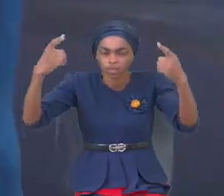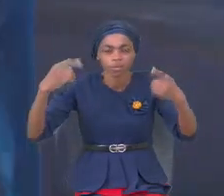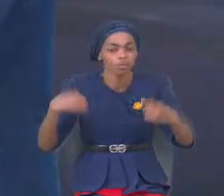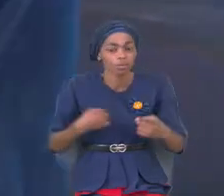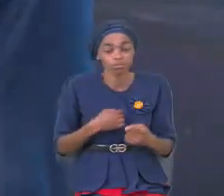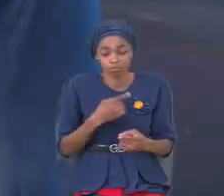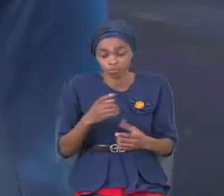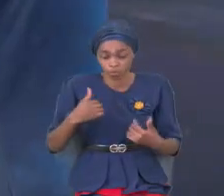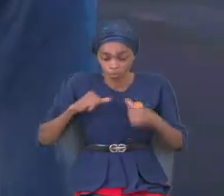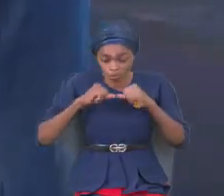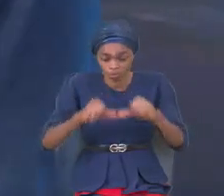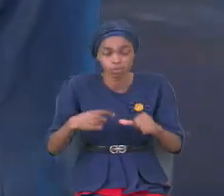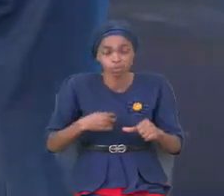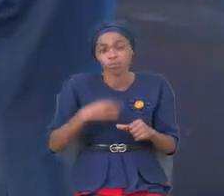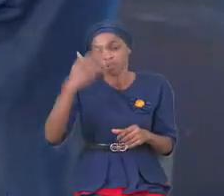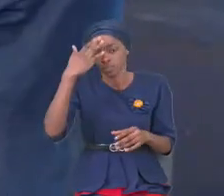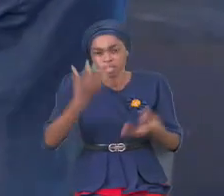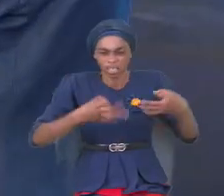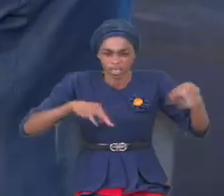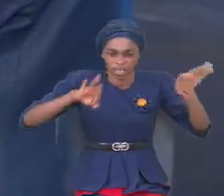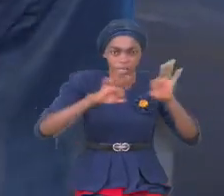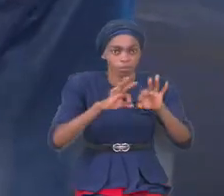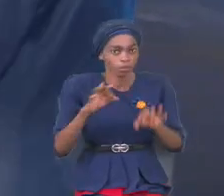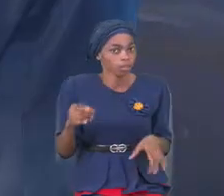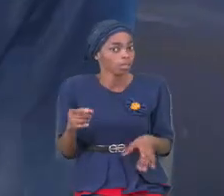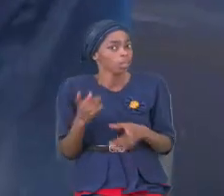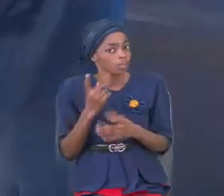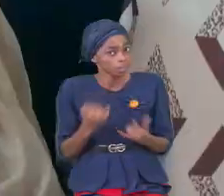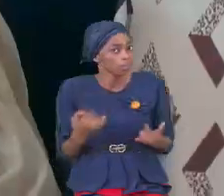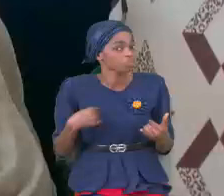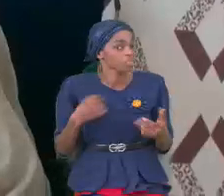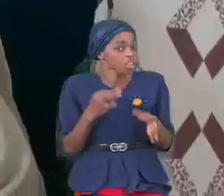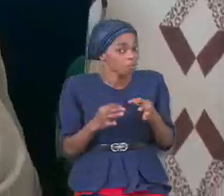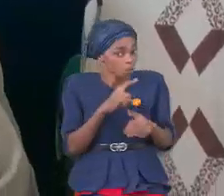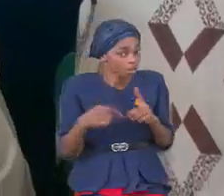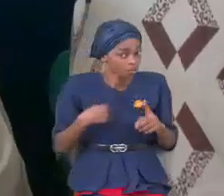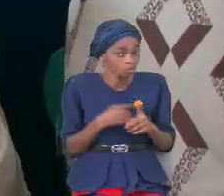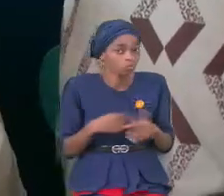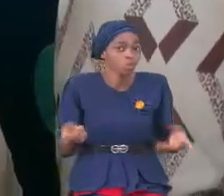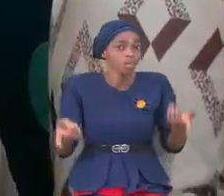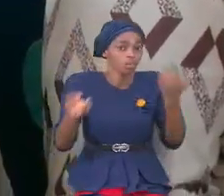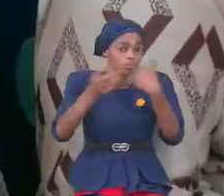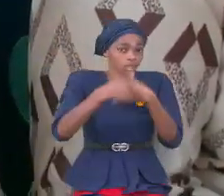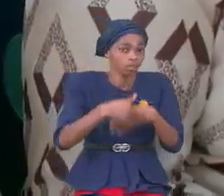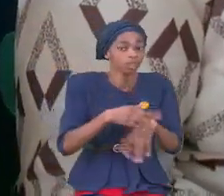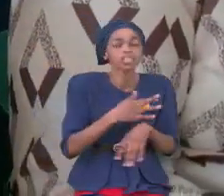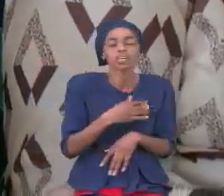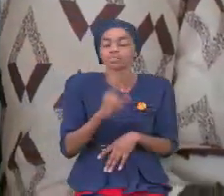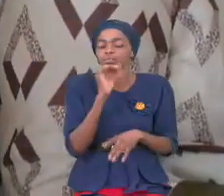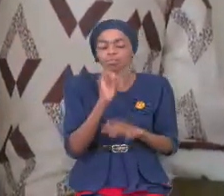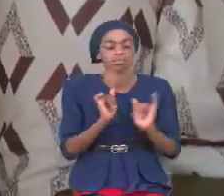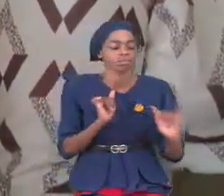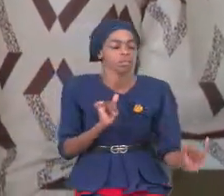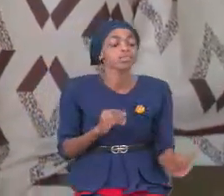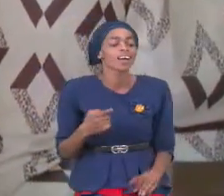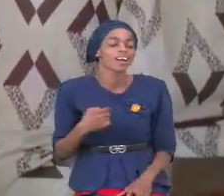we don't just stay there. I've got forgiveness now. I've got salvation now. I've got restoration now.